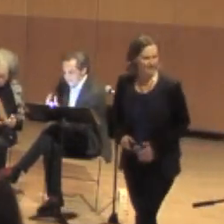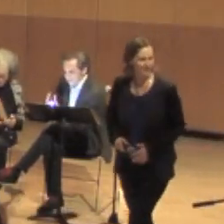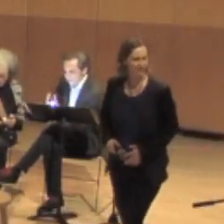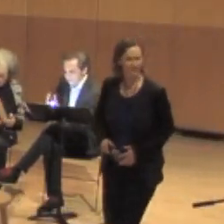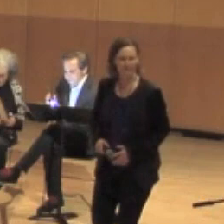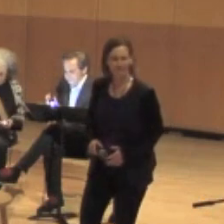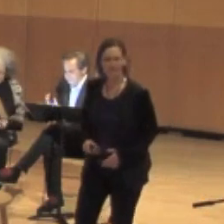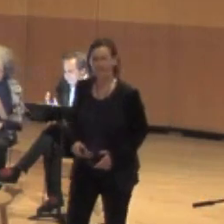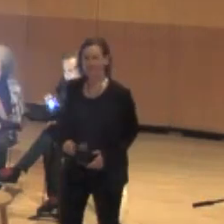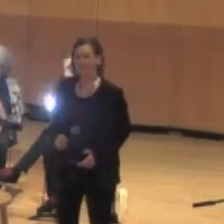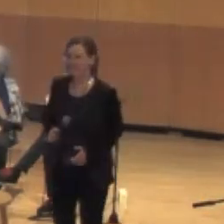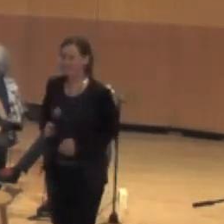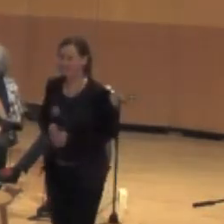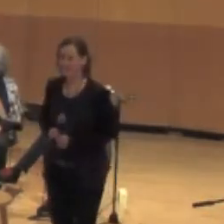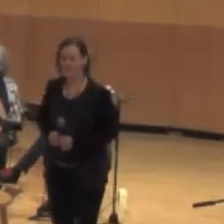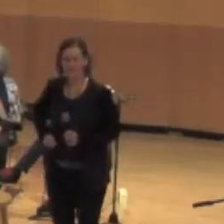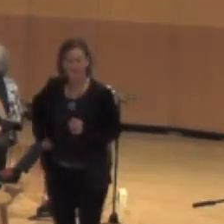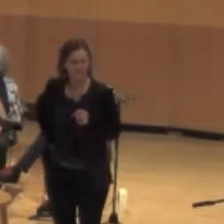got another one